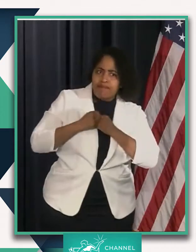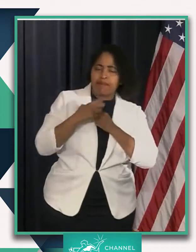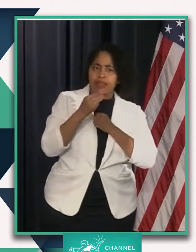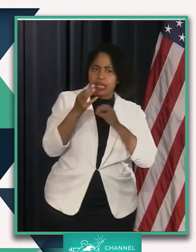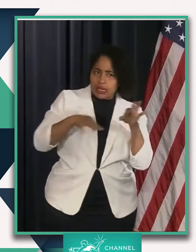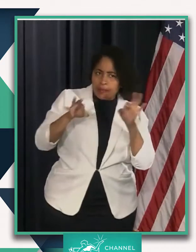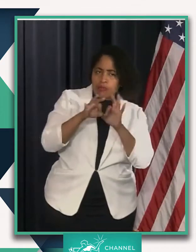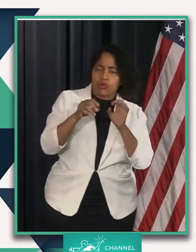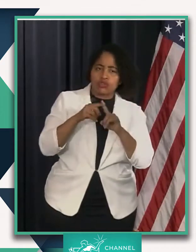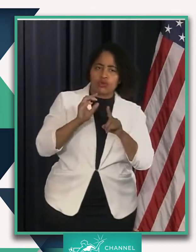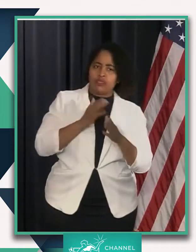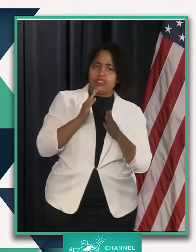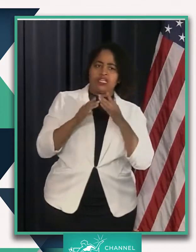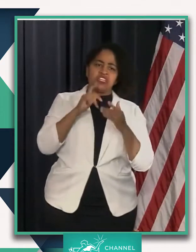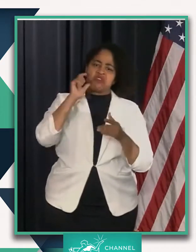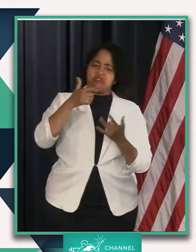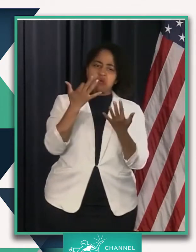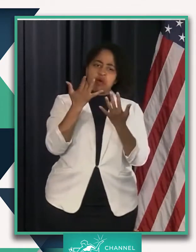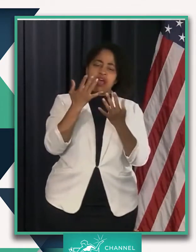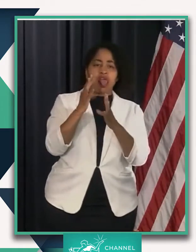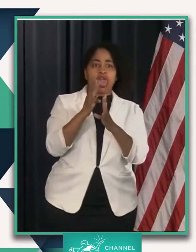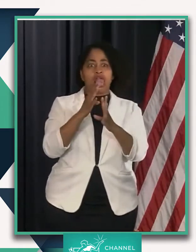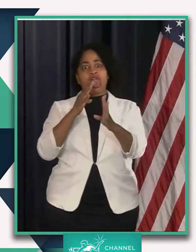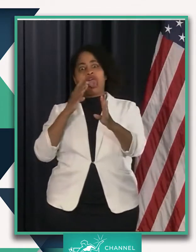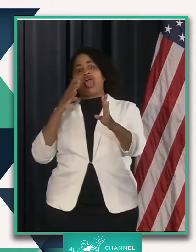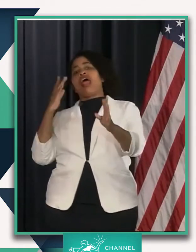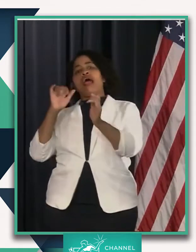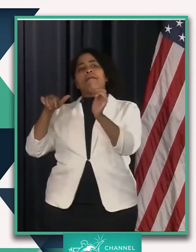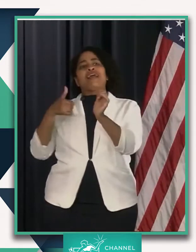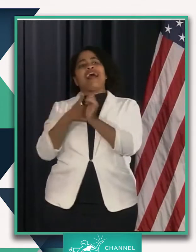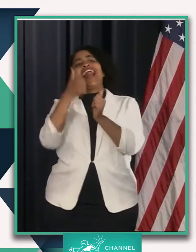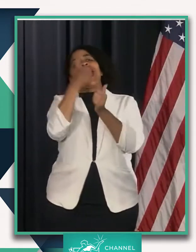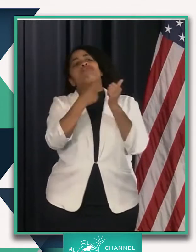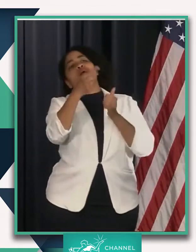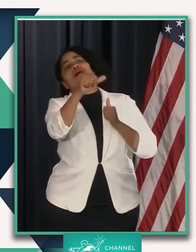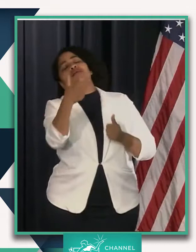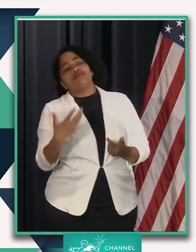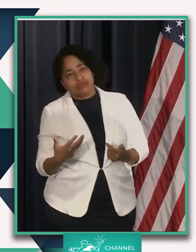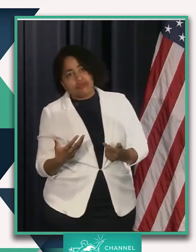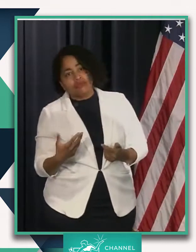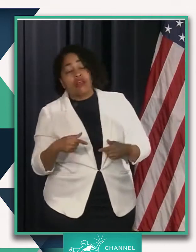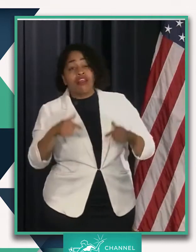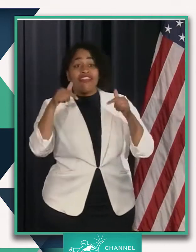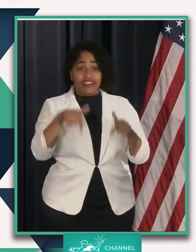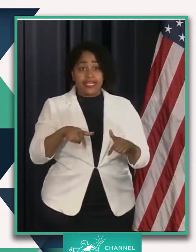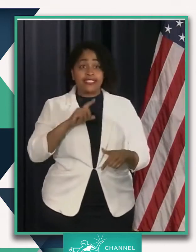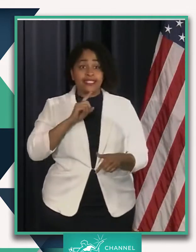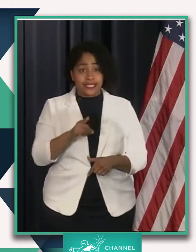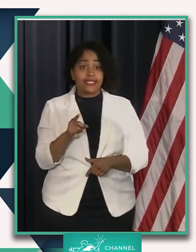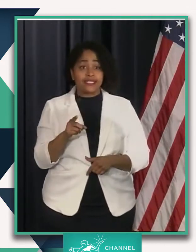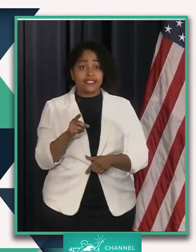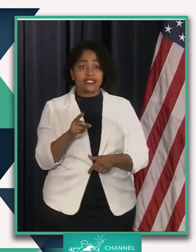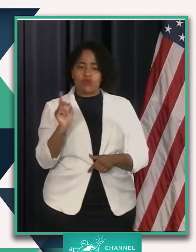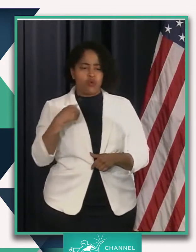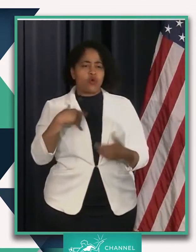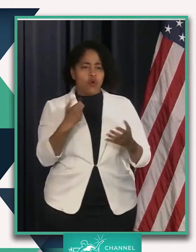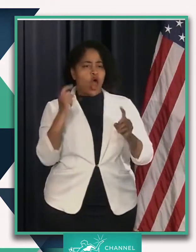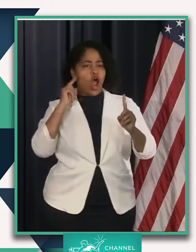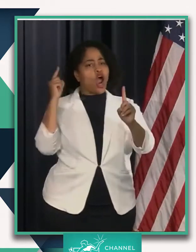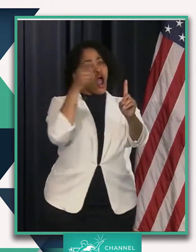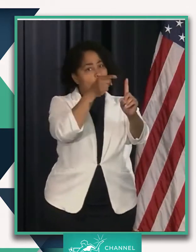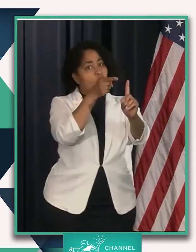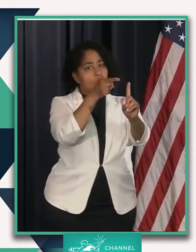going to have to wait in line behind anybody. This is the direction we want to go. Some